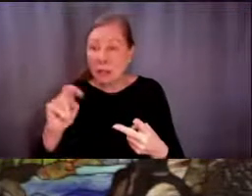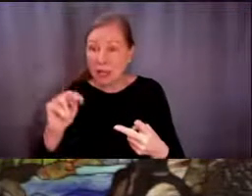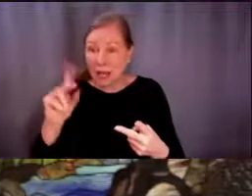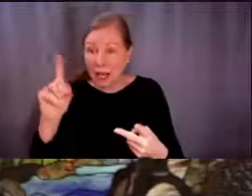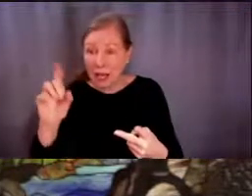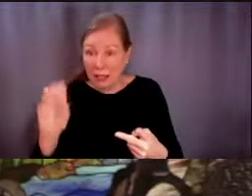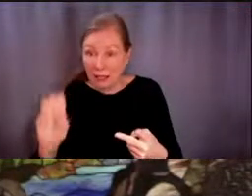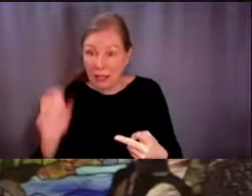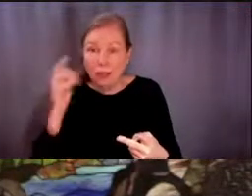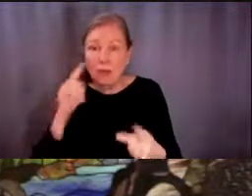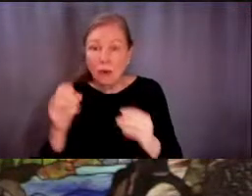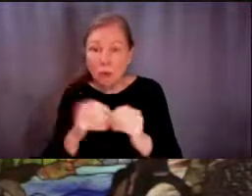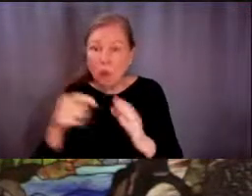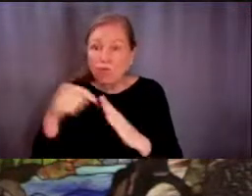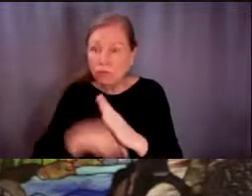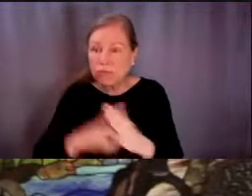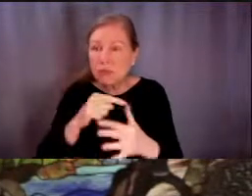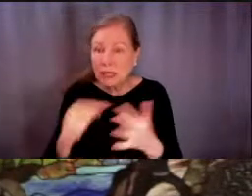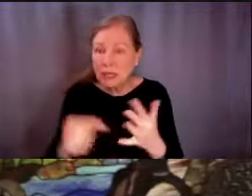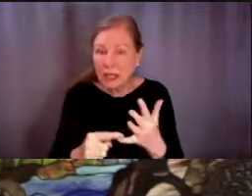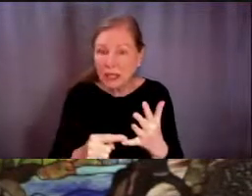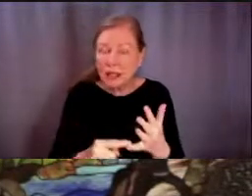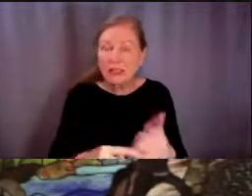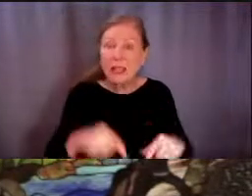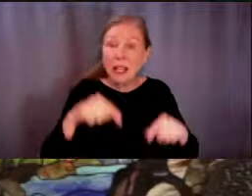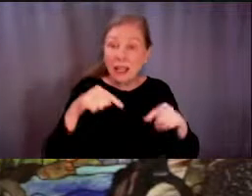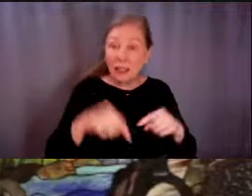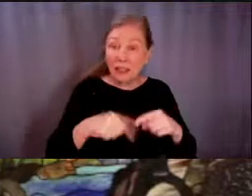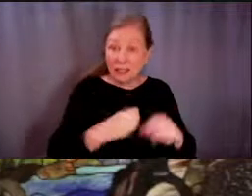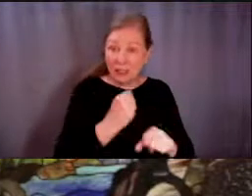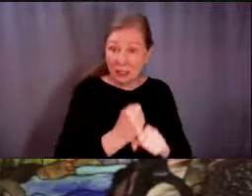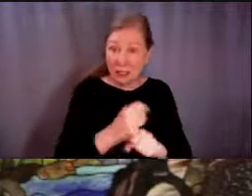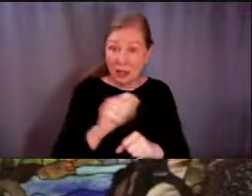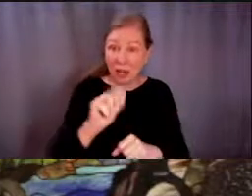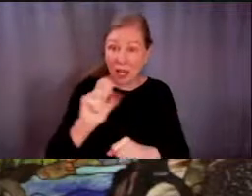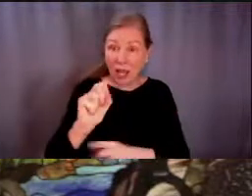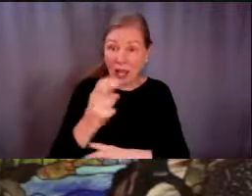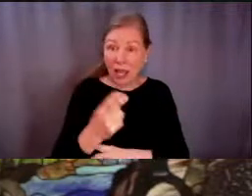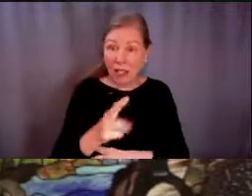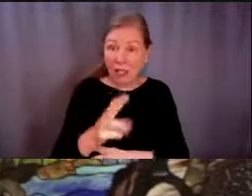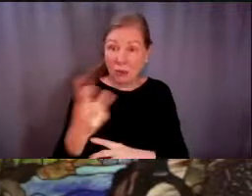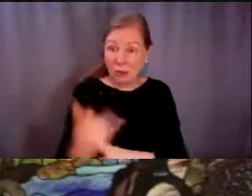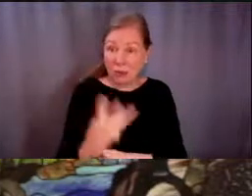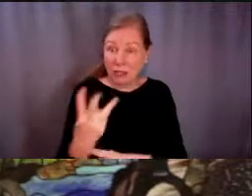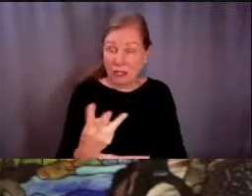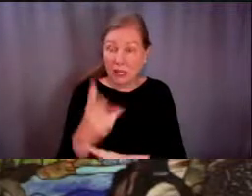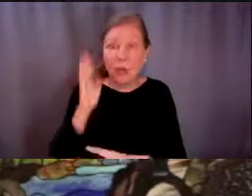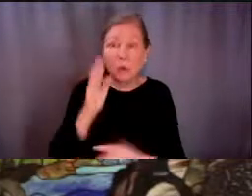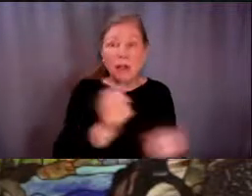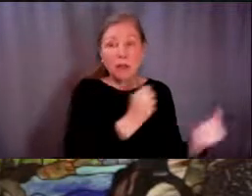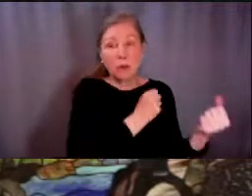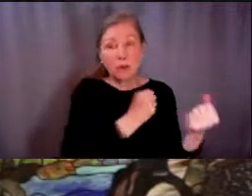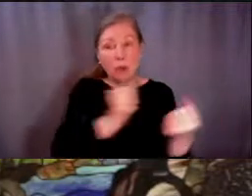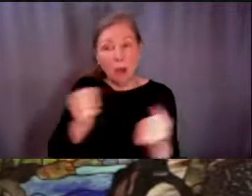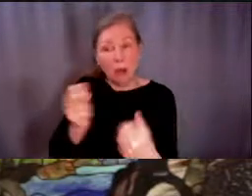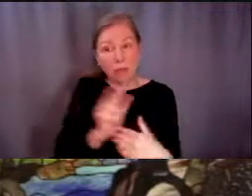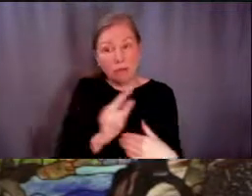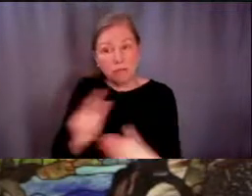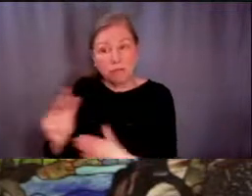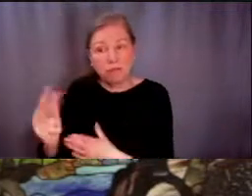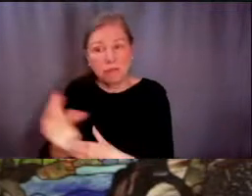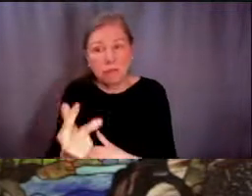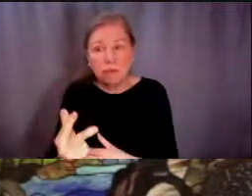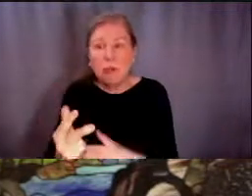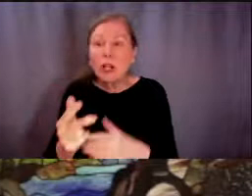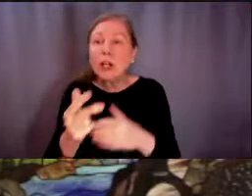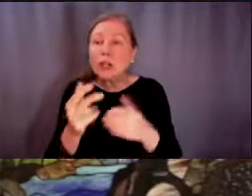This year for Ash Wednesday, there will be a drive-in worship service in the west parking lot of the church on February 17th